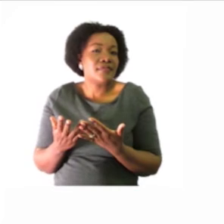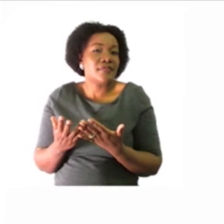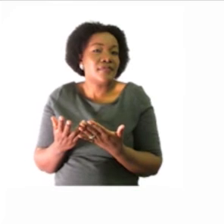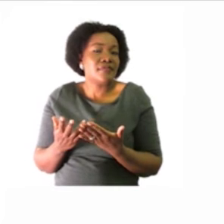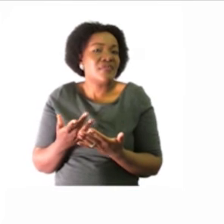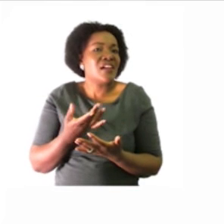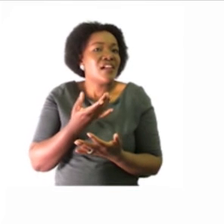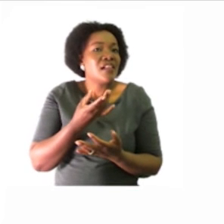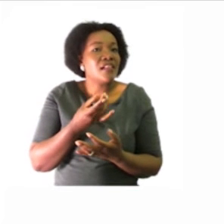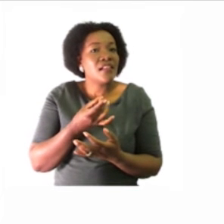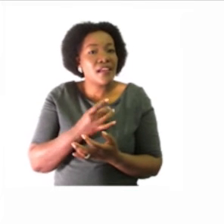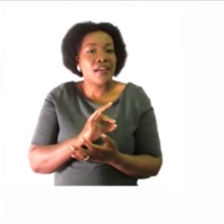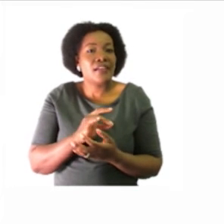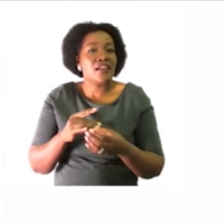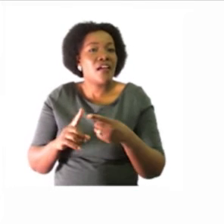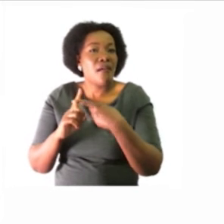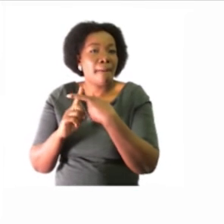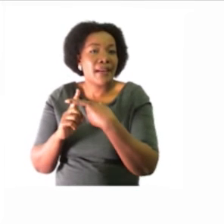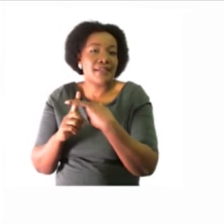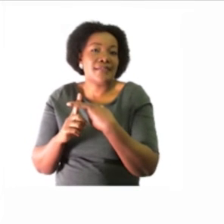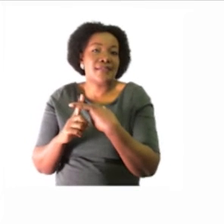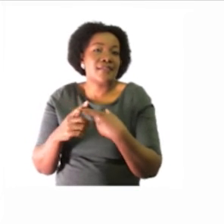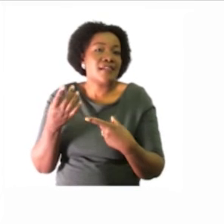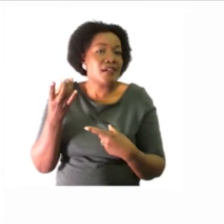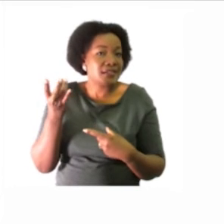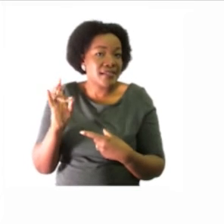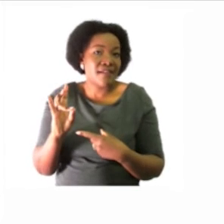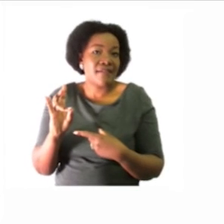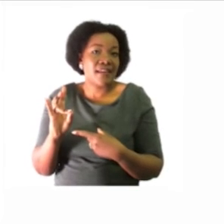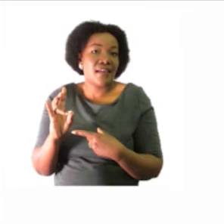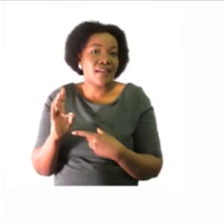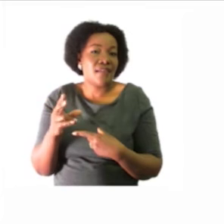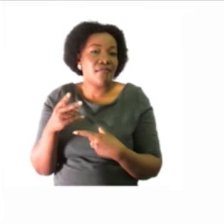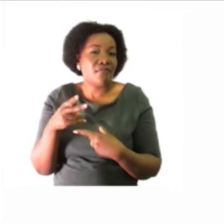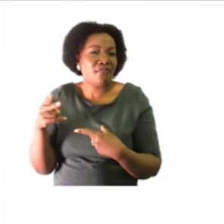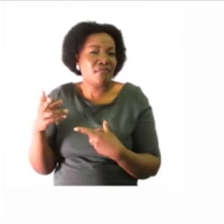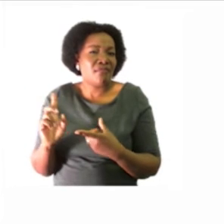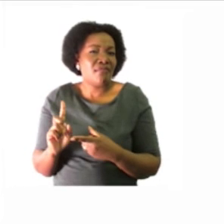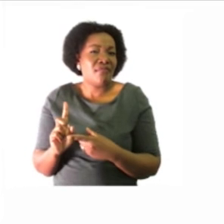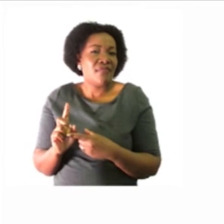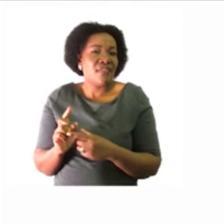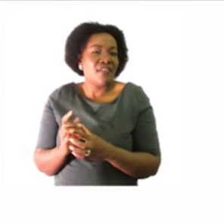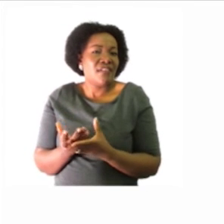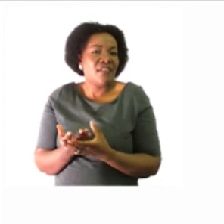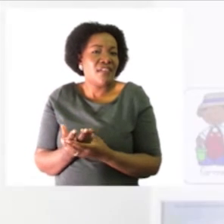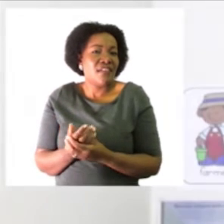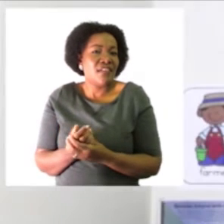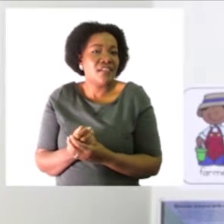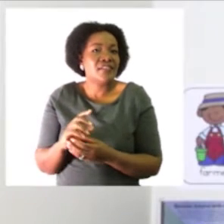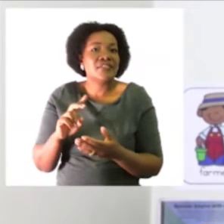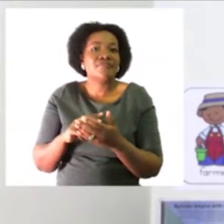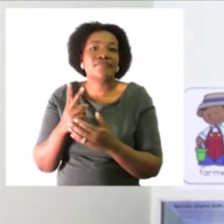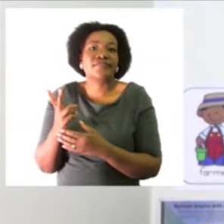a 5, 8 plus a 7. Let me quickly write it here for you on the chalkboard.